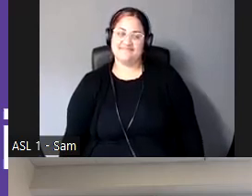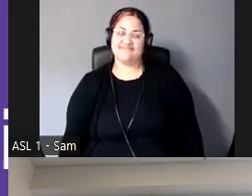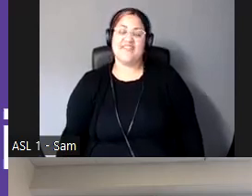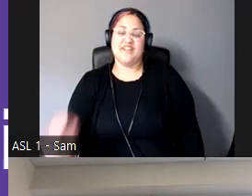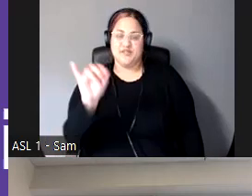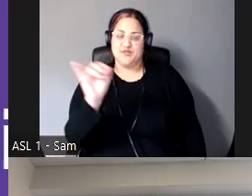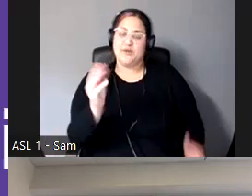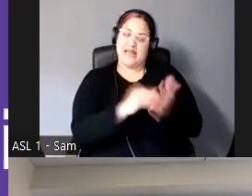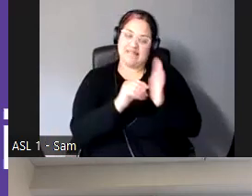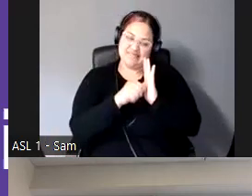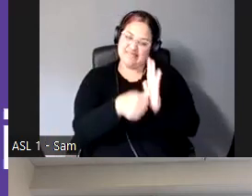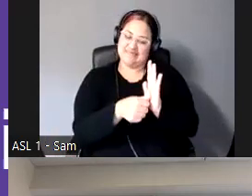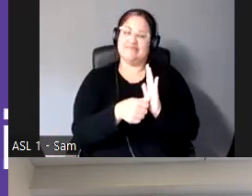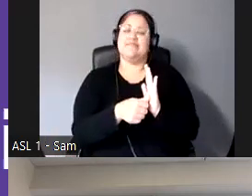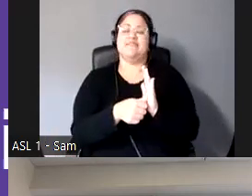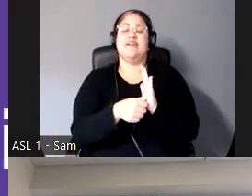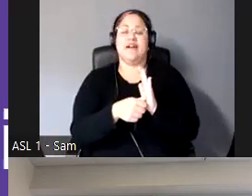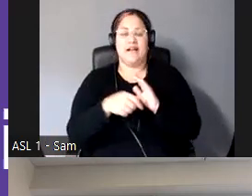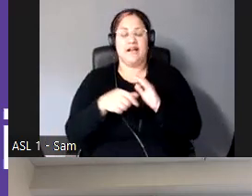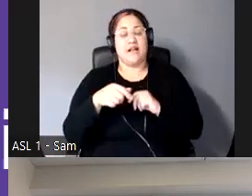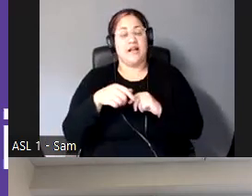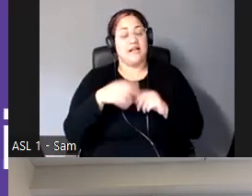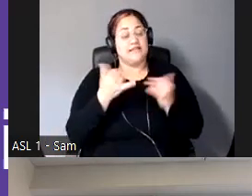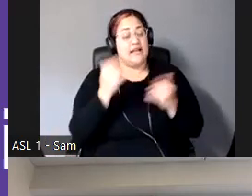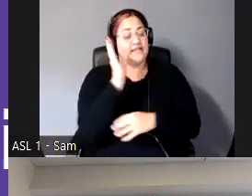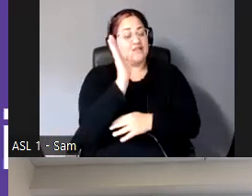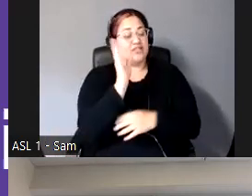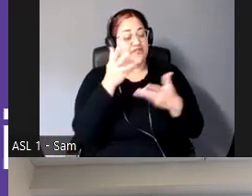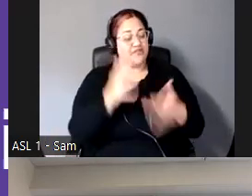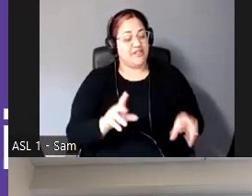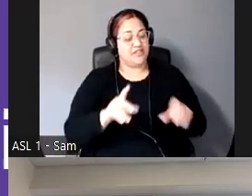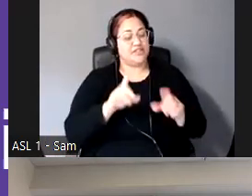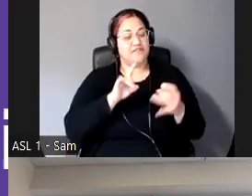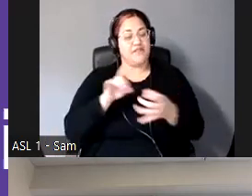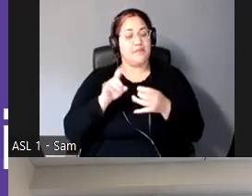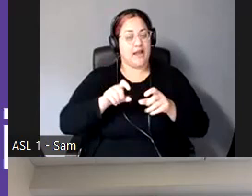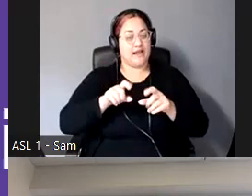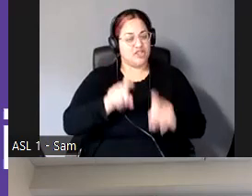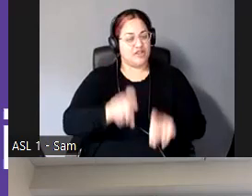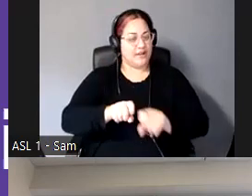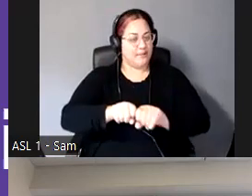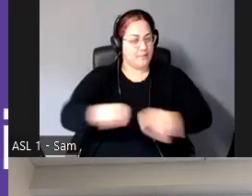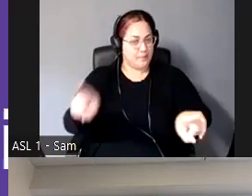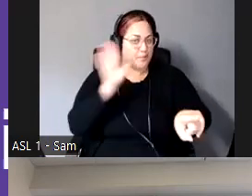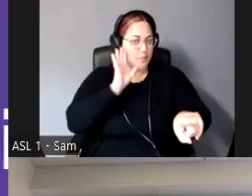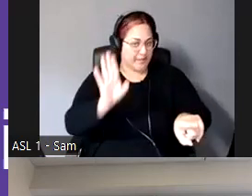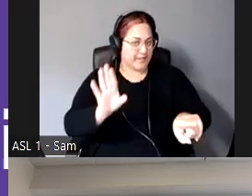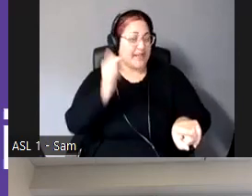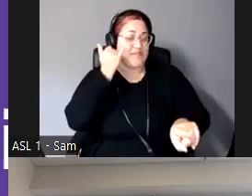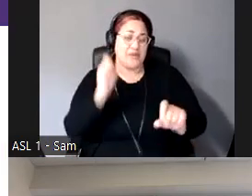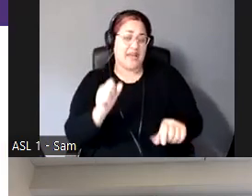form, just to give your feedback on today's session and maybe possible sessions in the future.